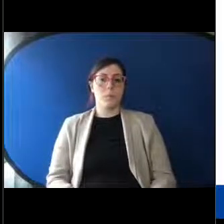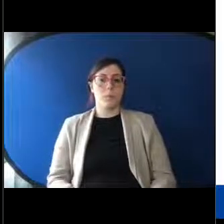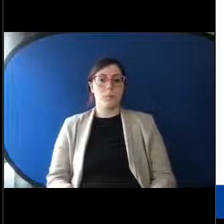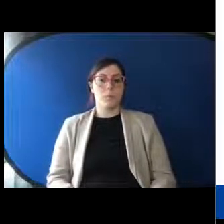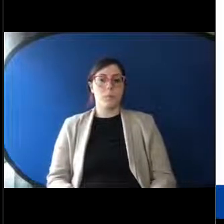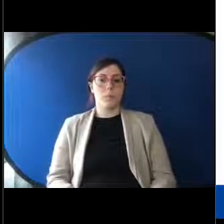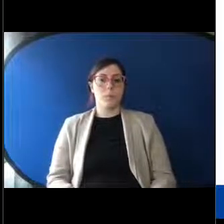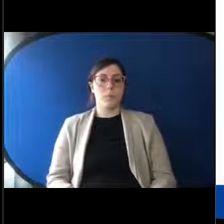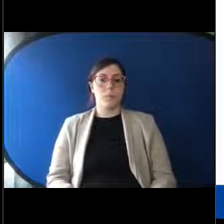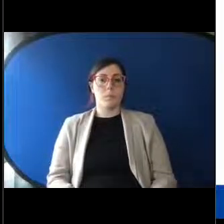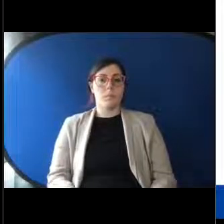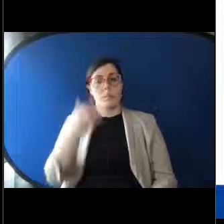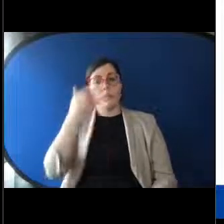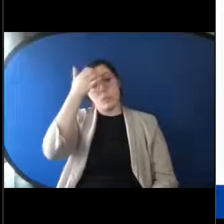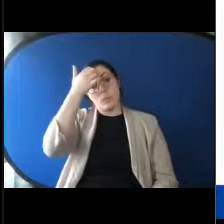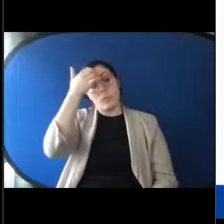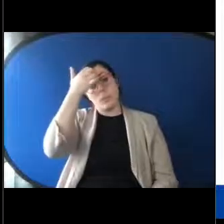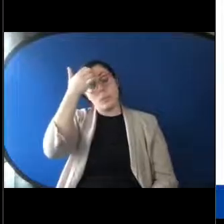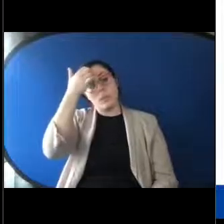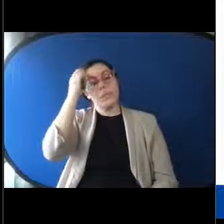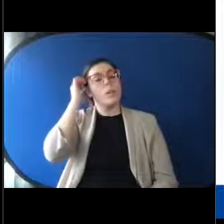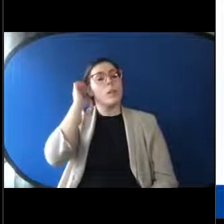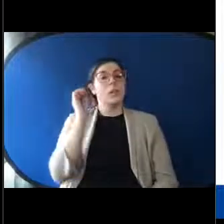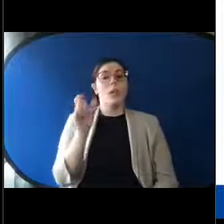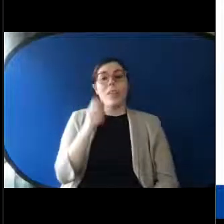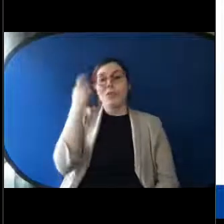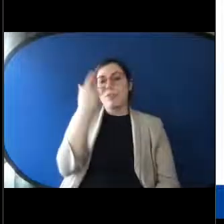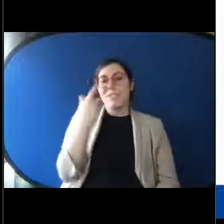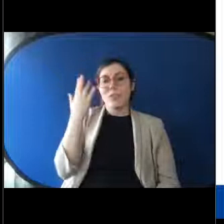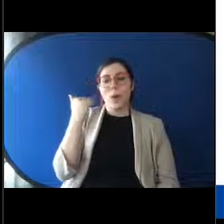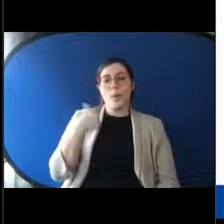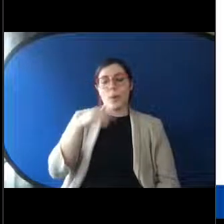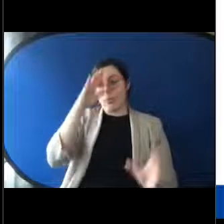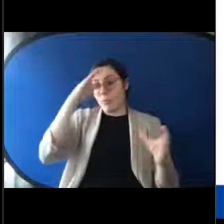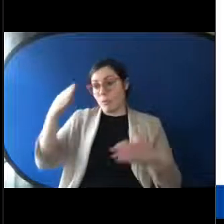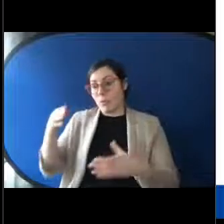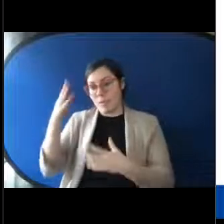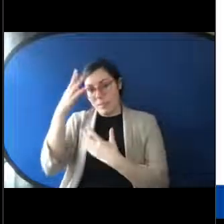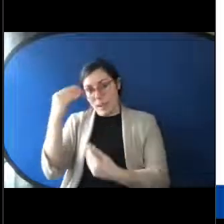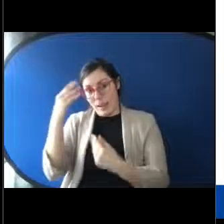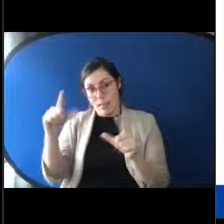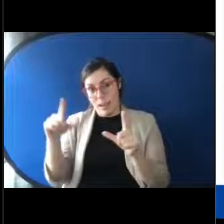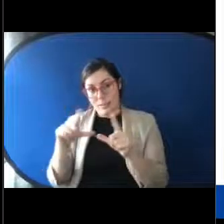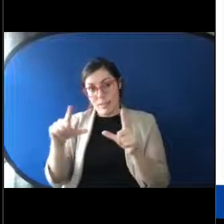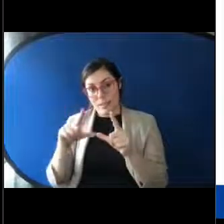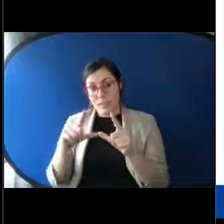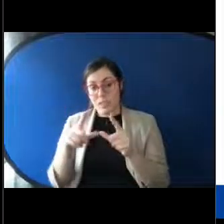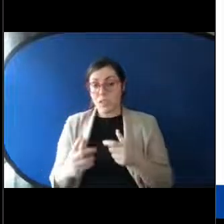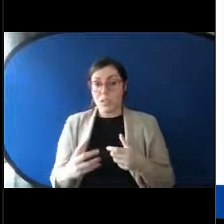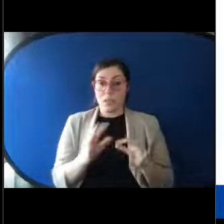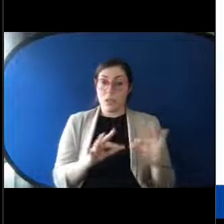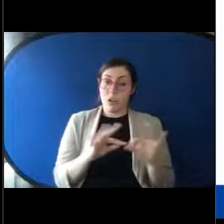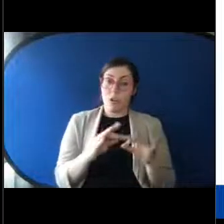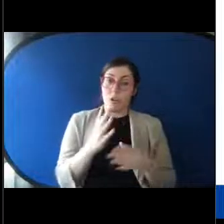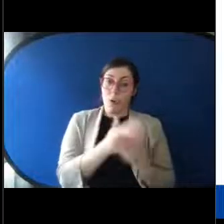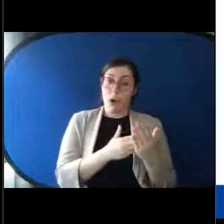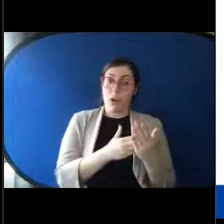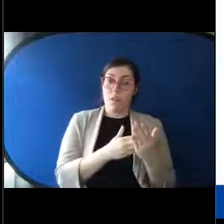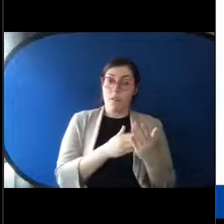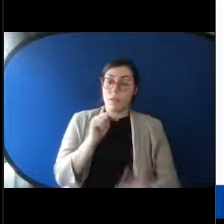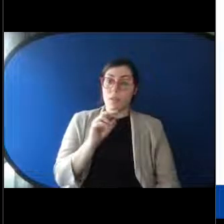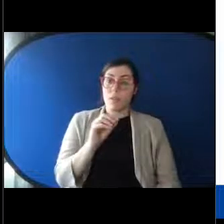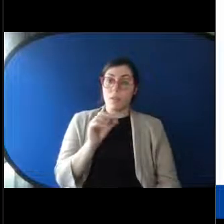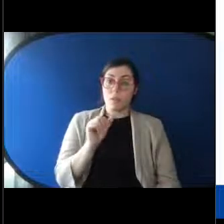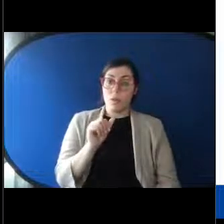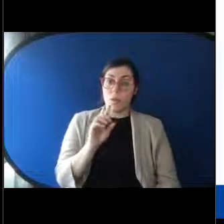Okay, what else is pushing us to data licensing? As already described, it's a critical part of the NOAA data strategy. Also, the NOAA